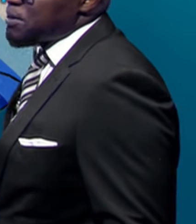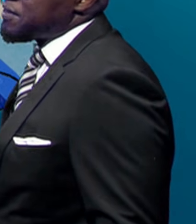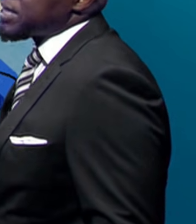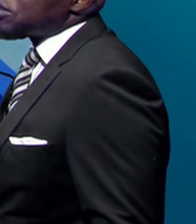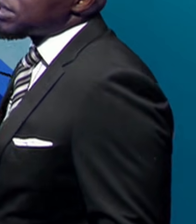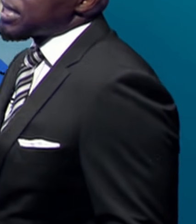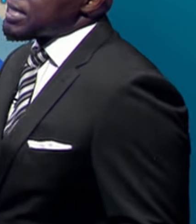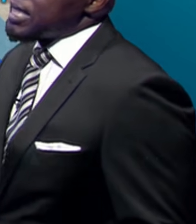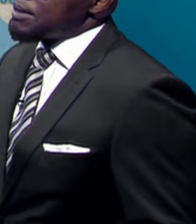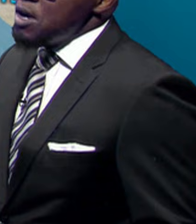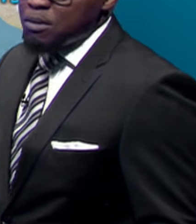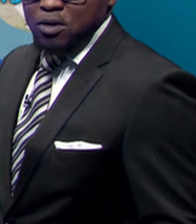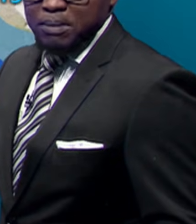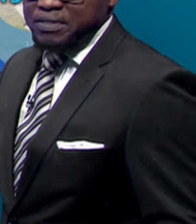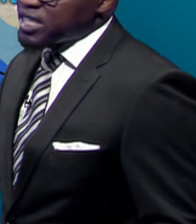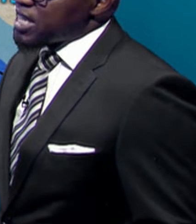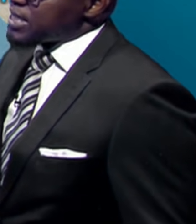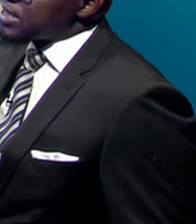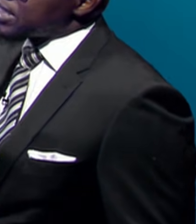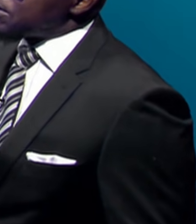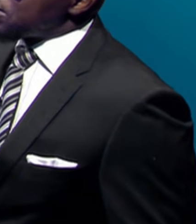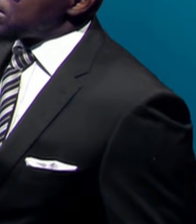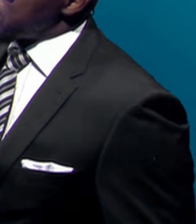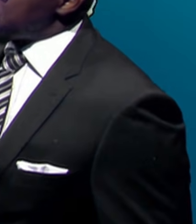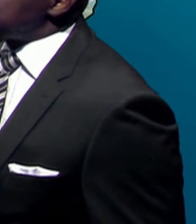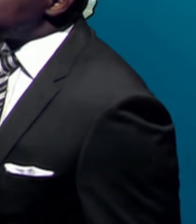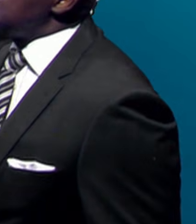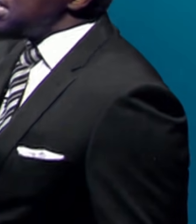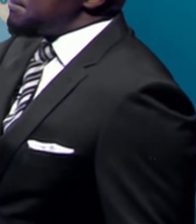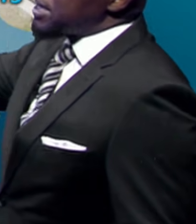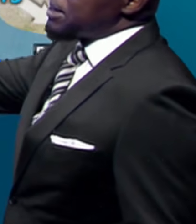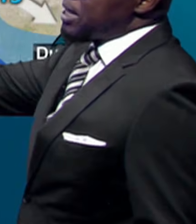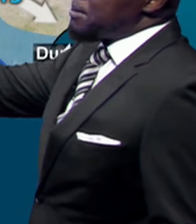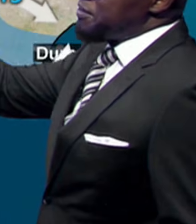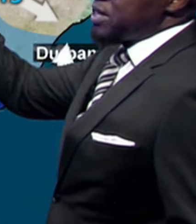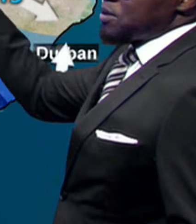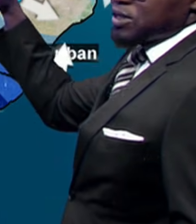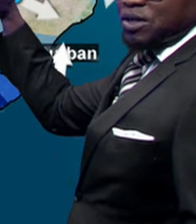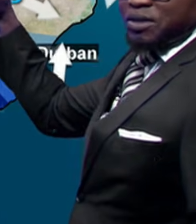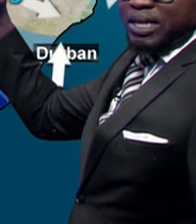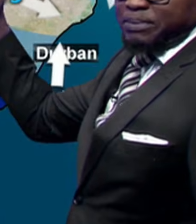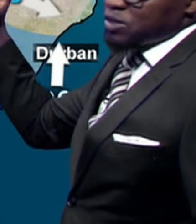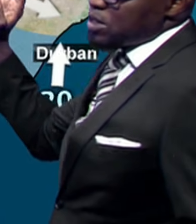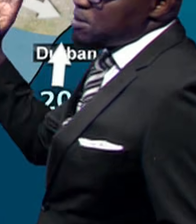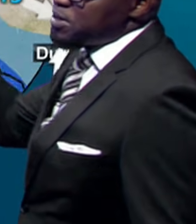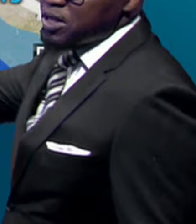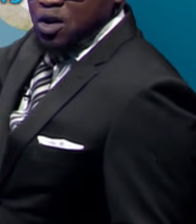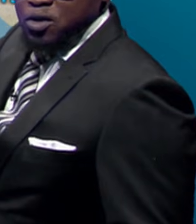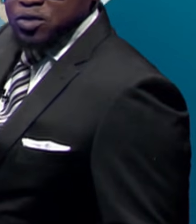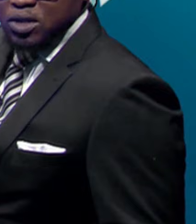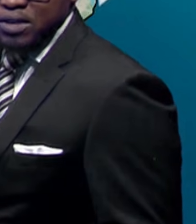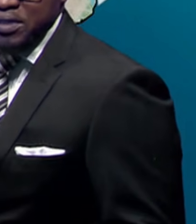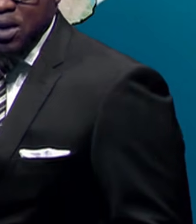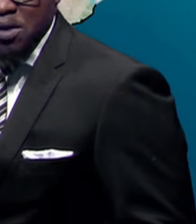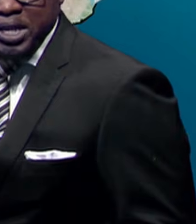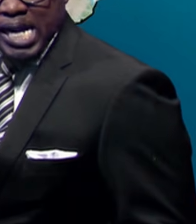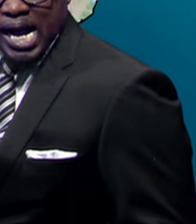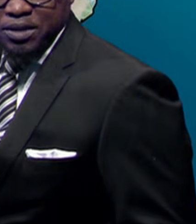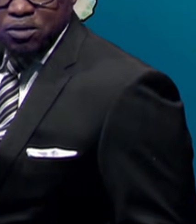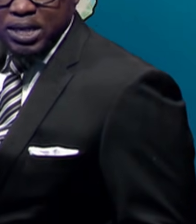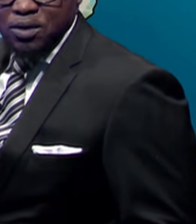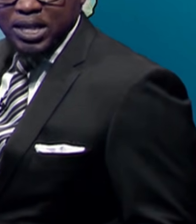haro Bloemfontein tuletse khedileng boholo ba Free State sentse ka sabla hona ka apintoni empa re shibele ka mafikeng go tla jala hona ka Pretoria mamlodi go nyola ya fitla